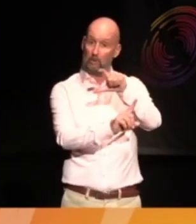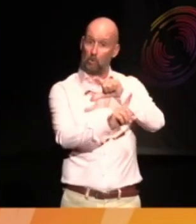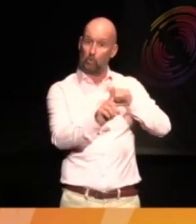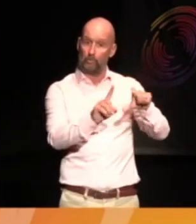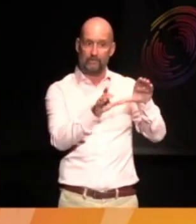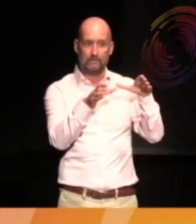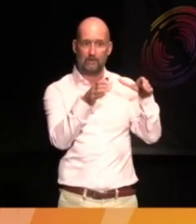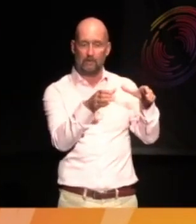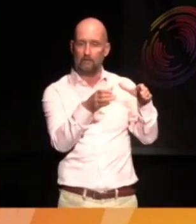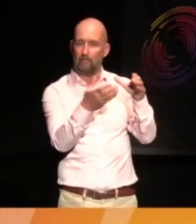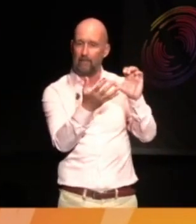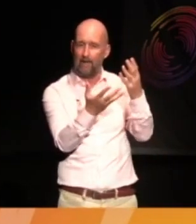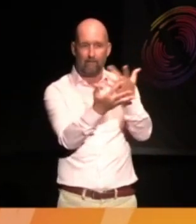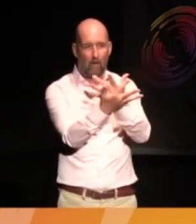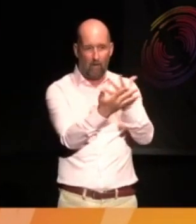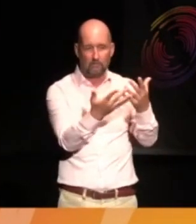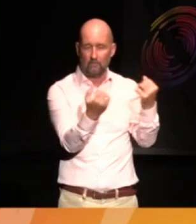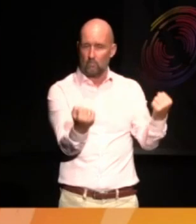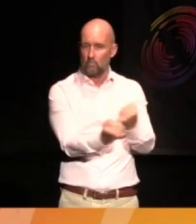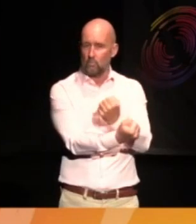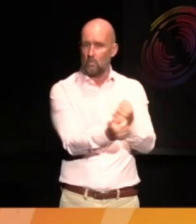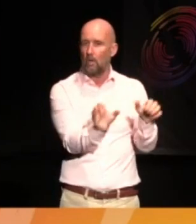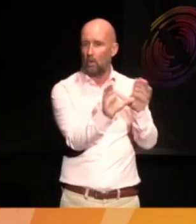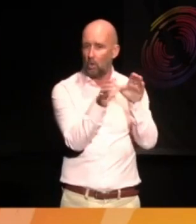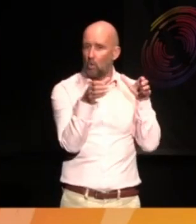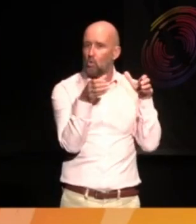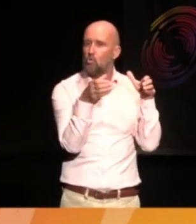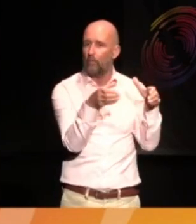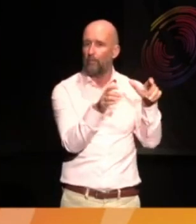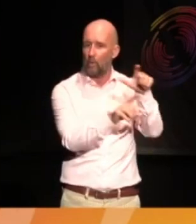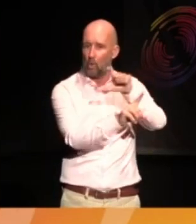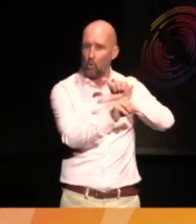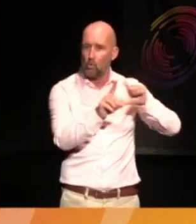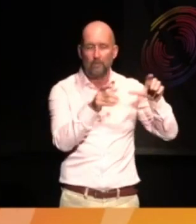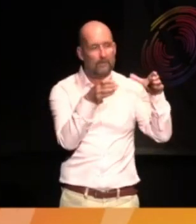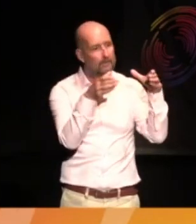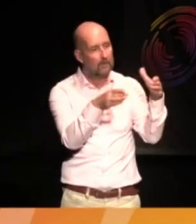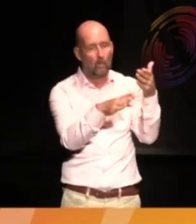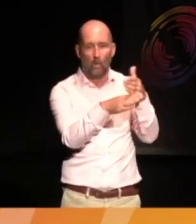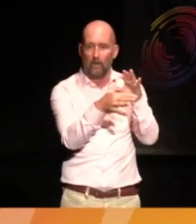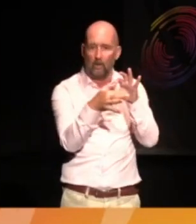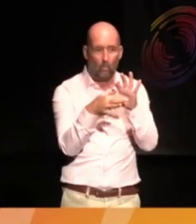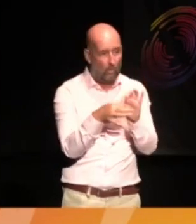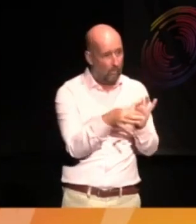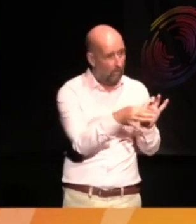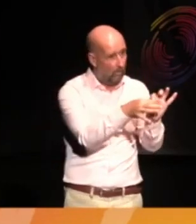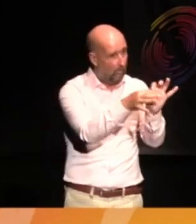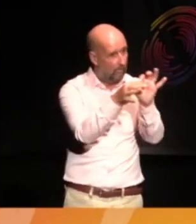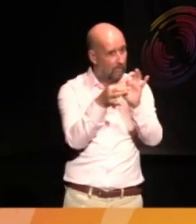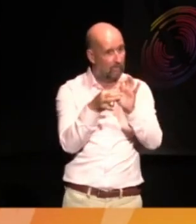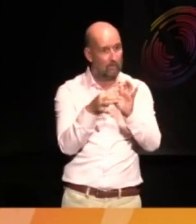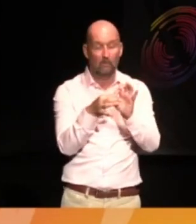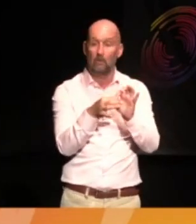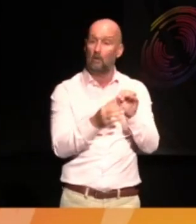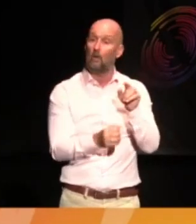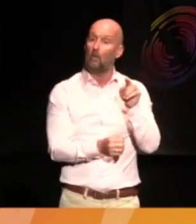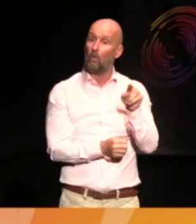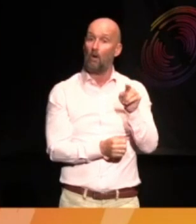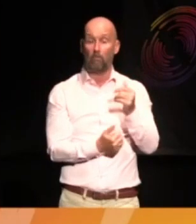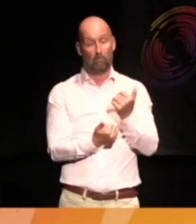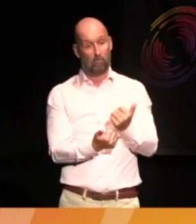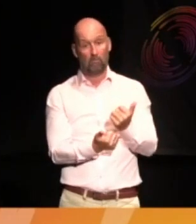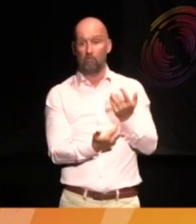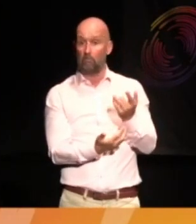in very high regard and working collectively, that I've actually been able to